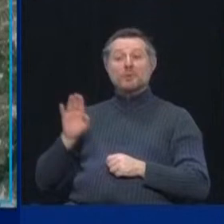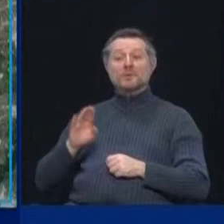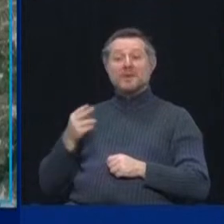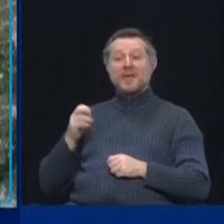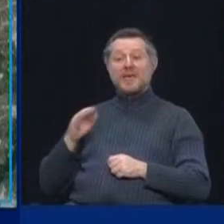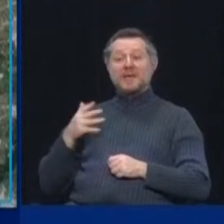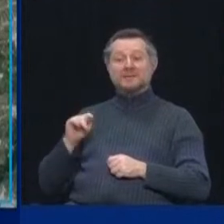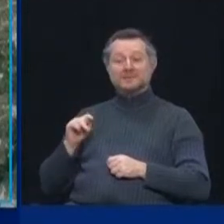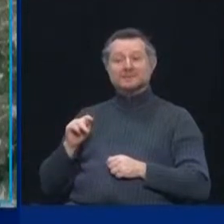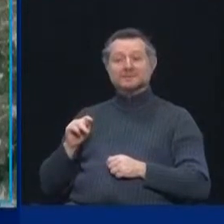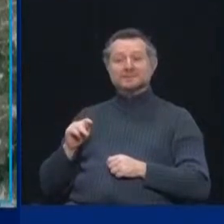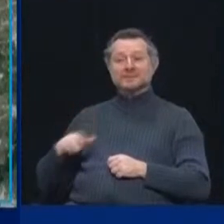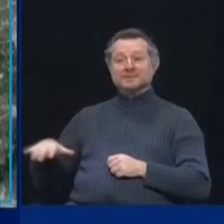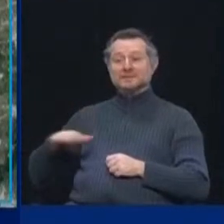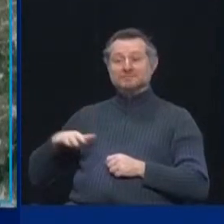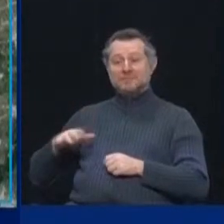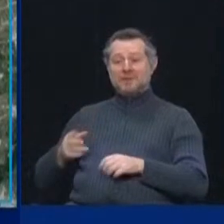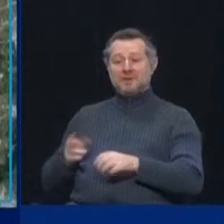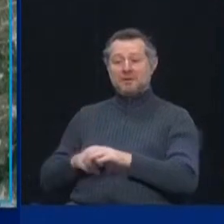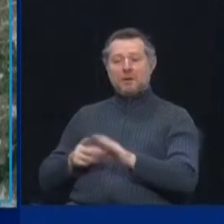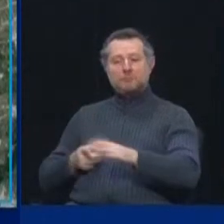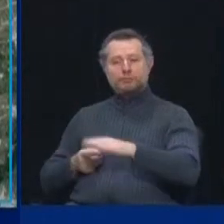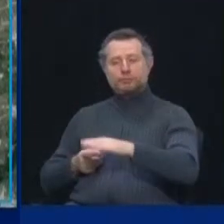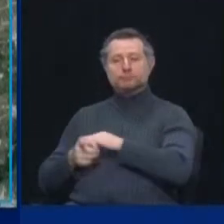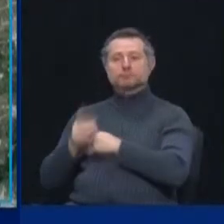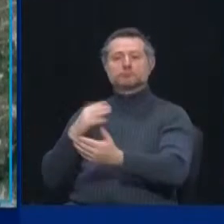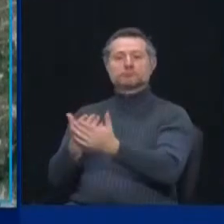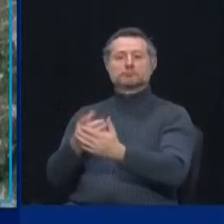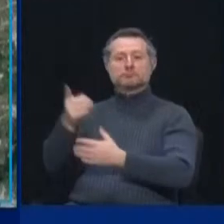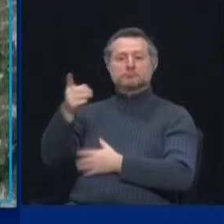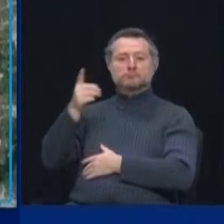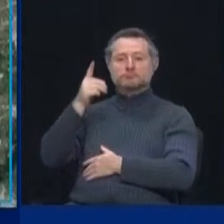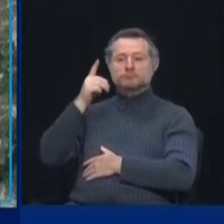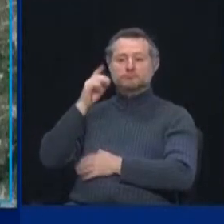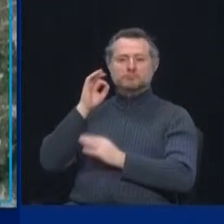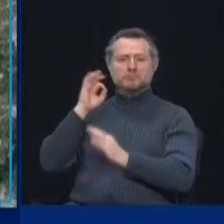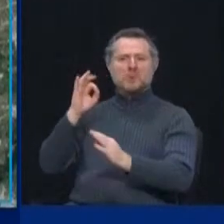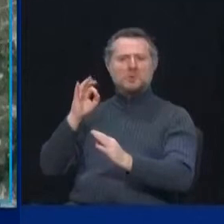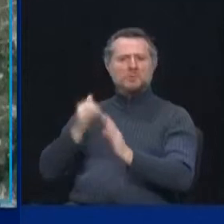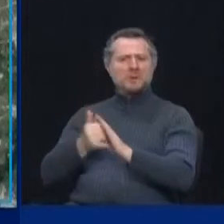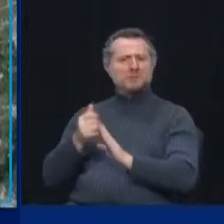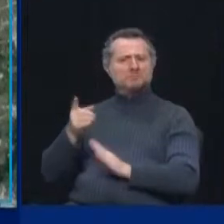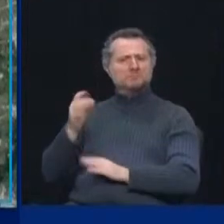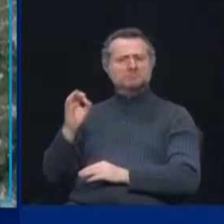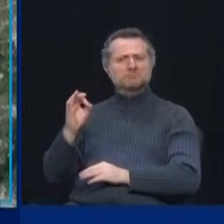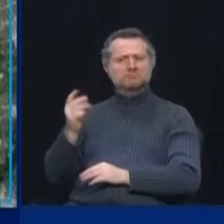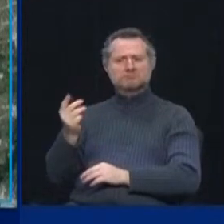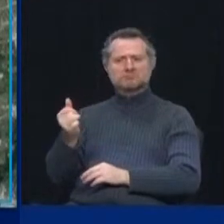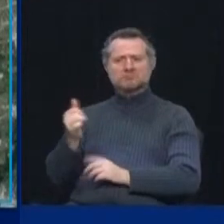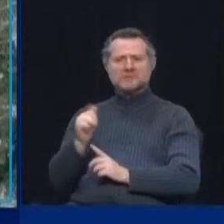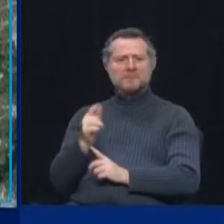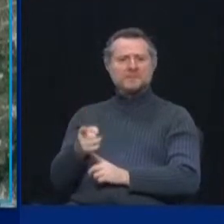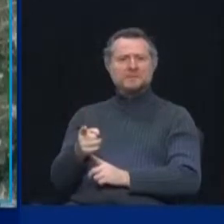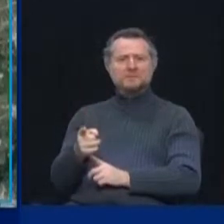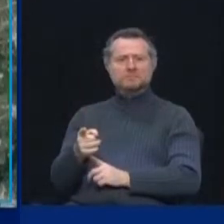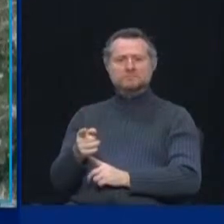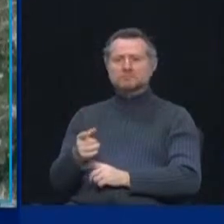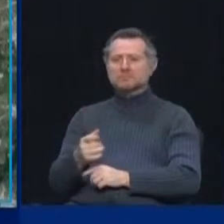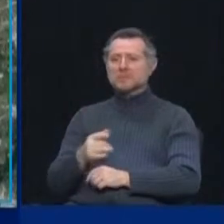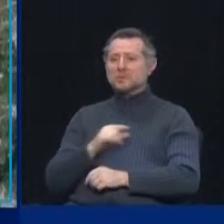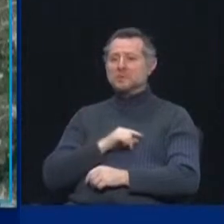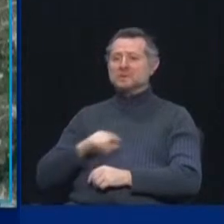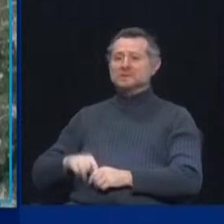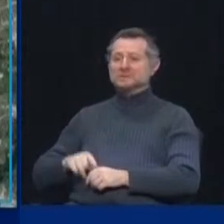one train, you're in New York, in Manhattan, in 10 minutes. The part of Queens that